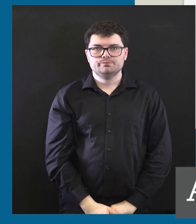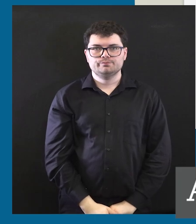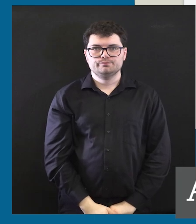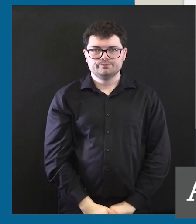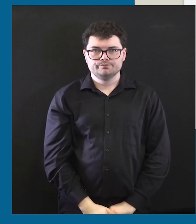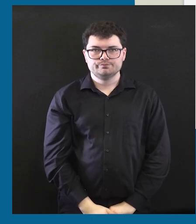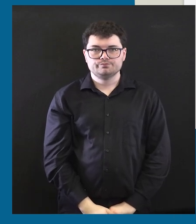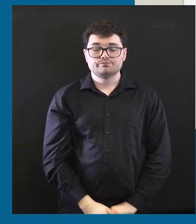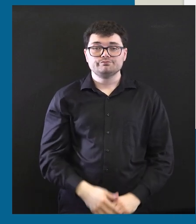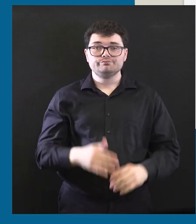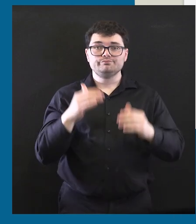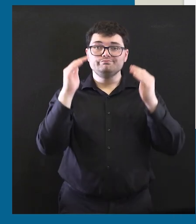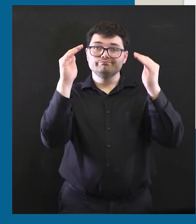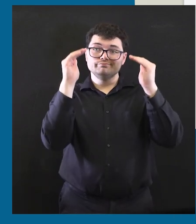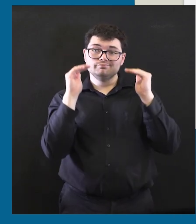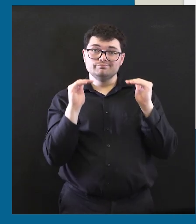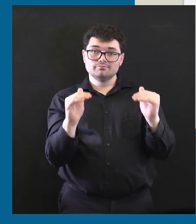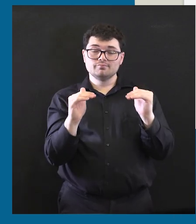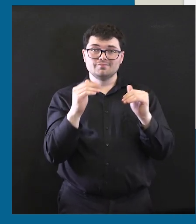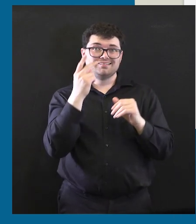to designate.